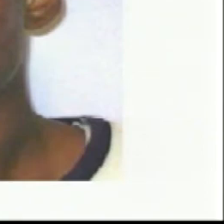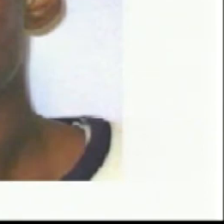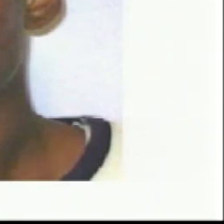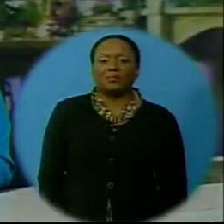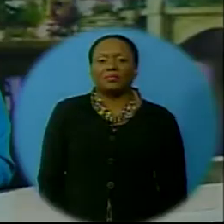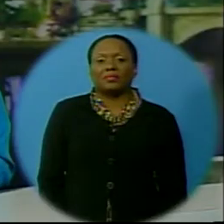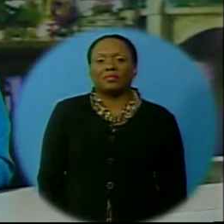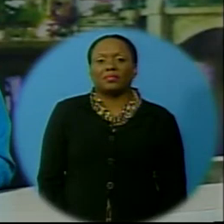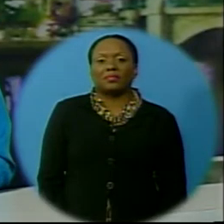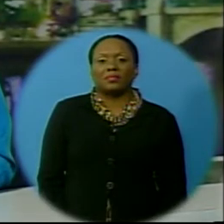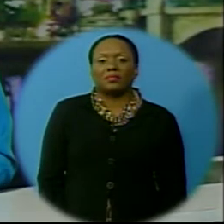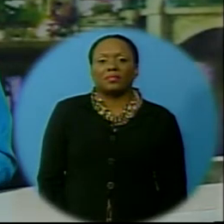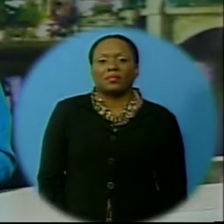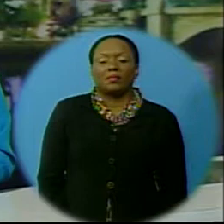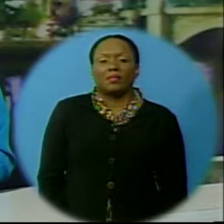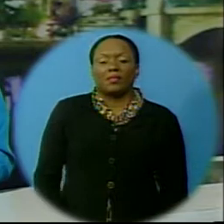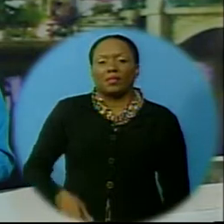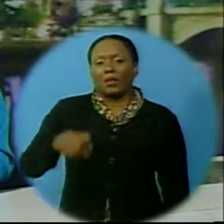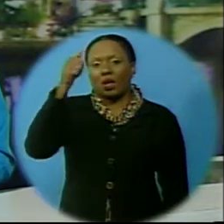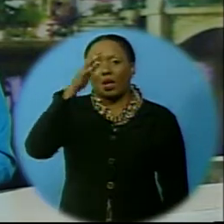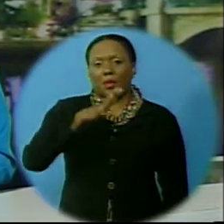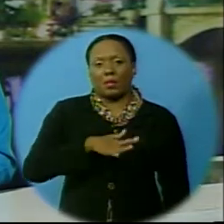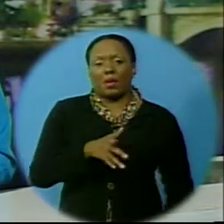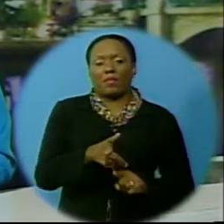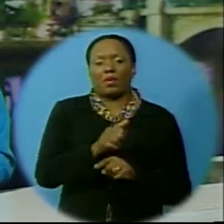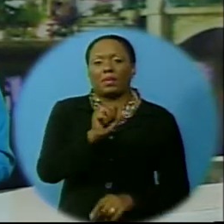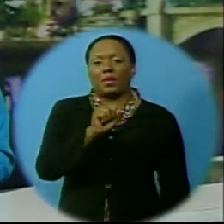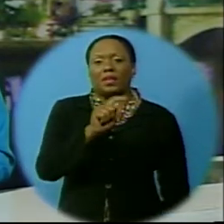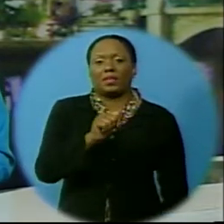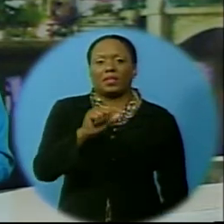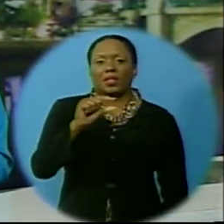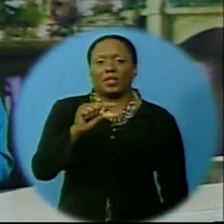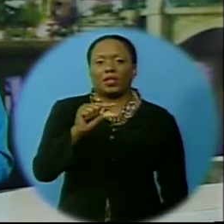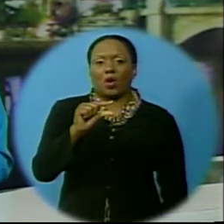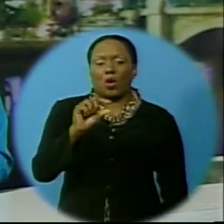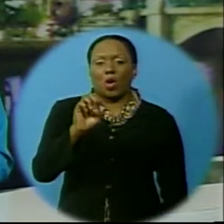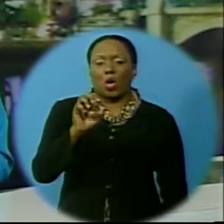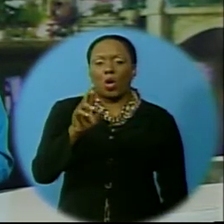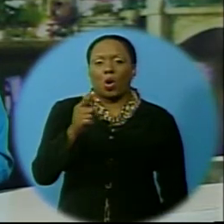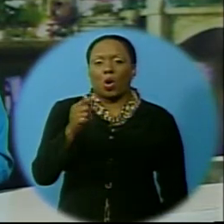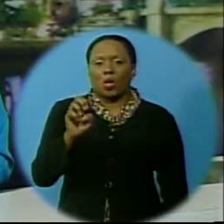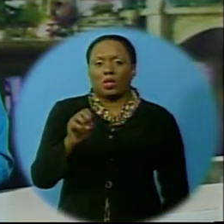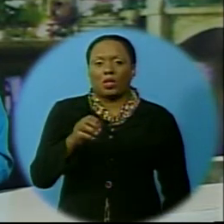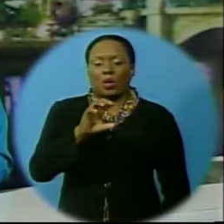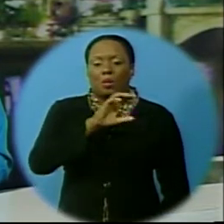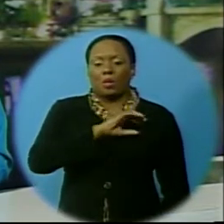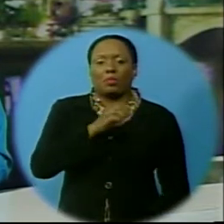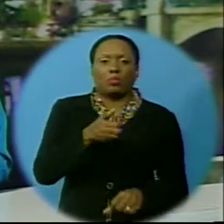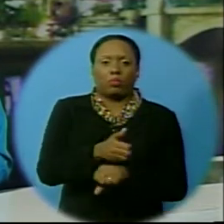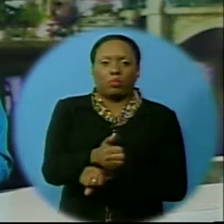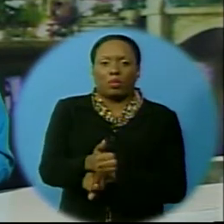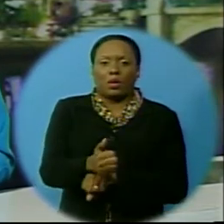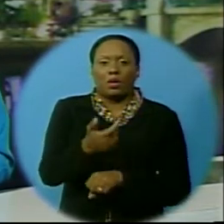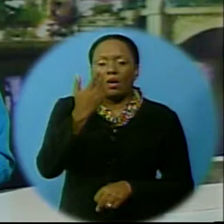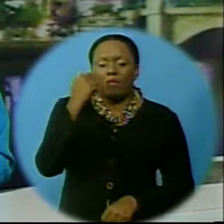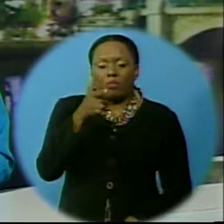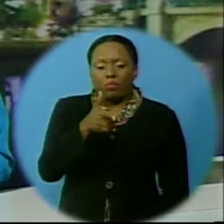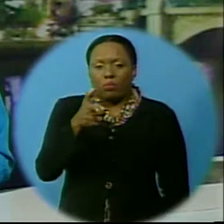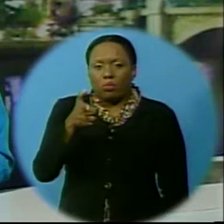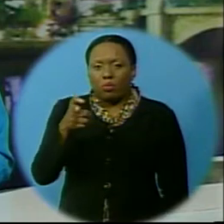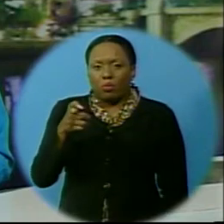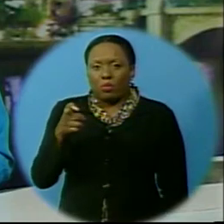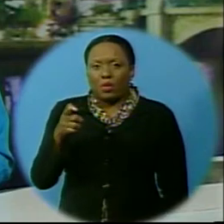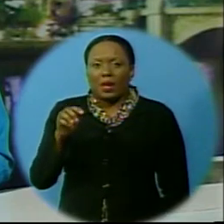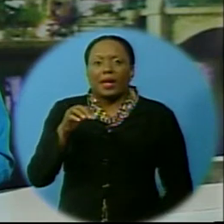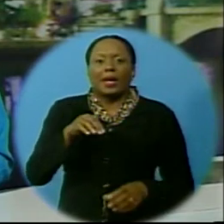1-800-8477. The St. George man charged in connection with gunplay last month at the Glebe playing field, where 2